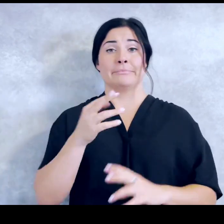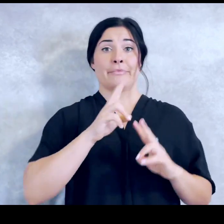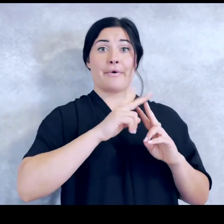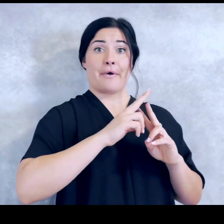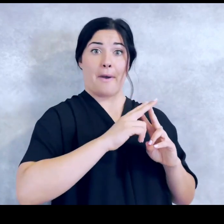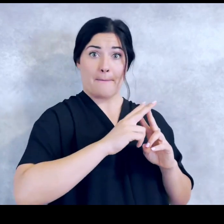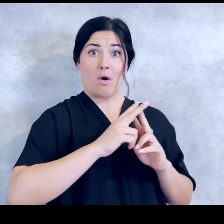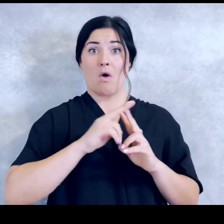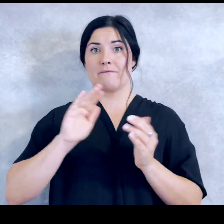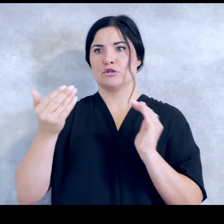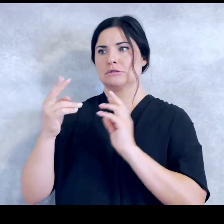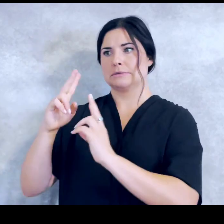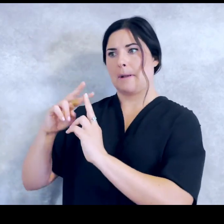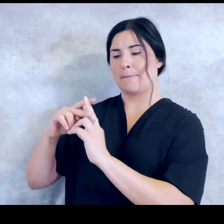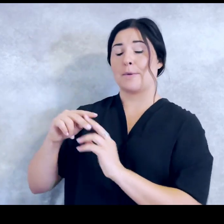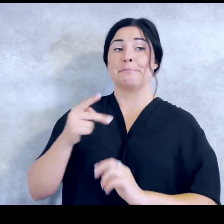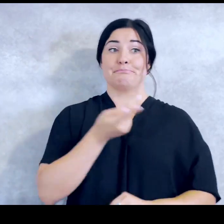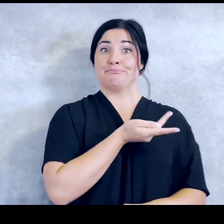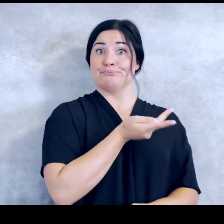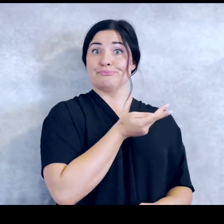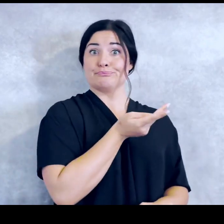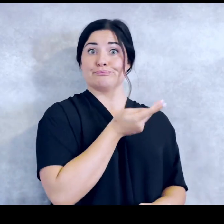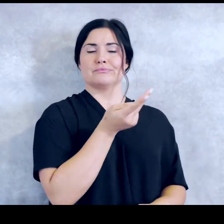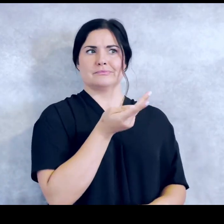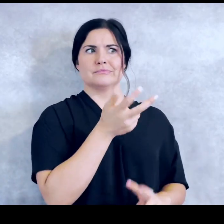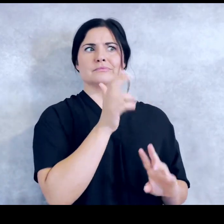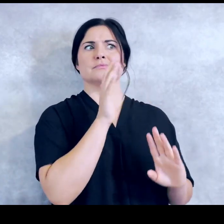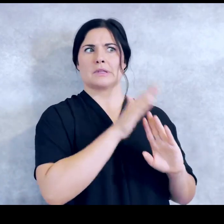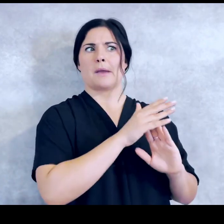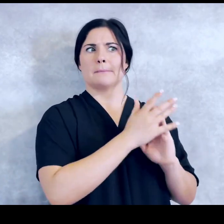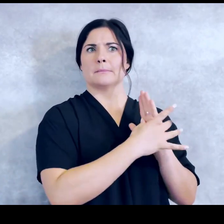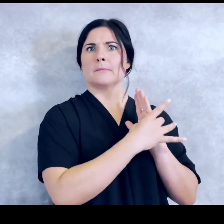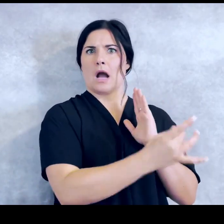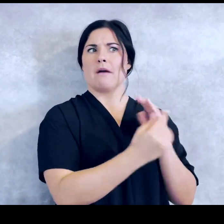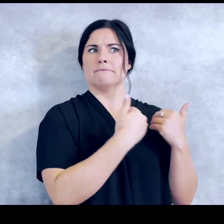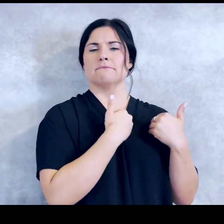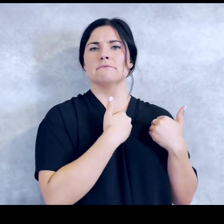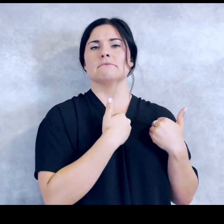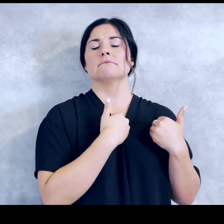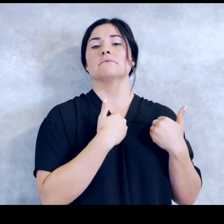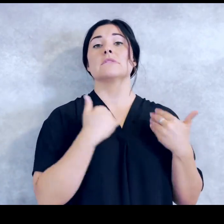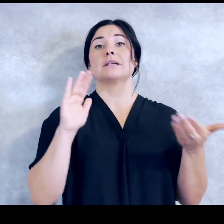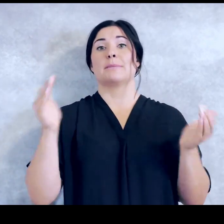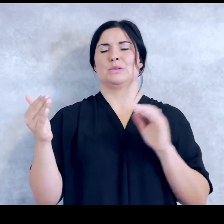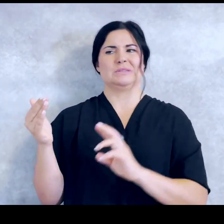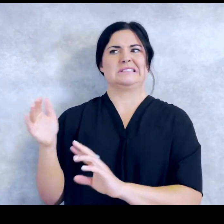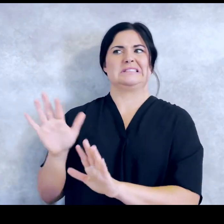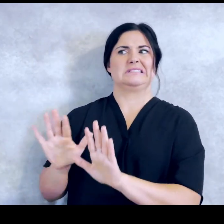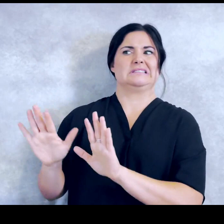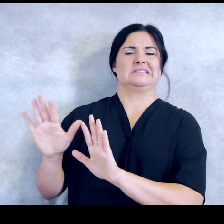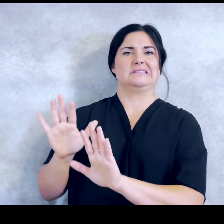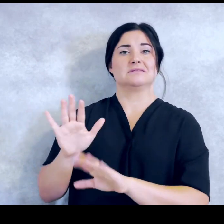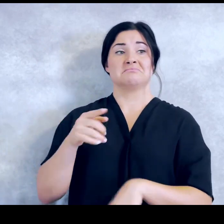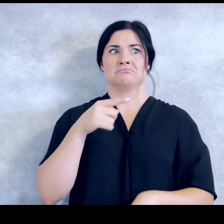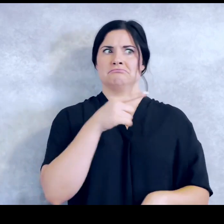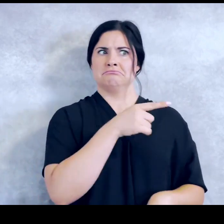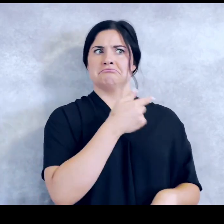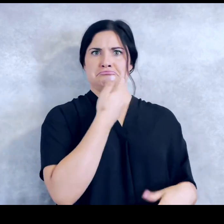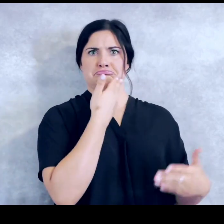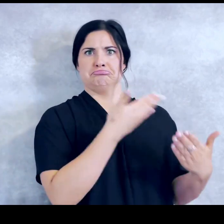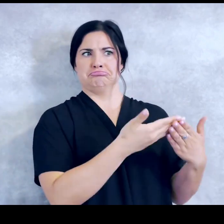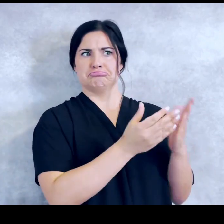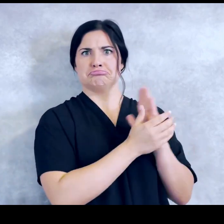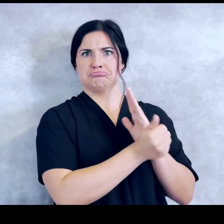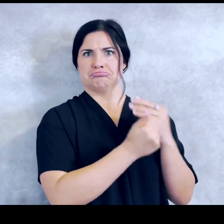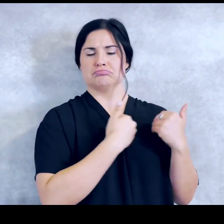sometimes you can identify the couples where one of them is clearly better than the other. Are you with me? Some partners are